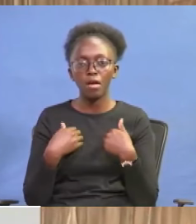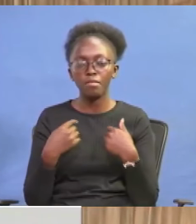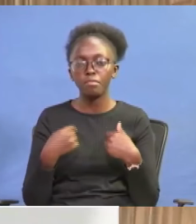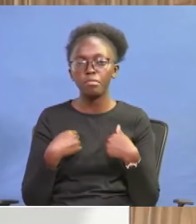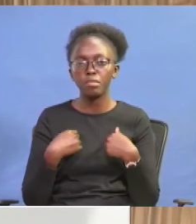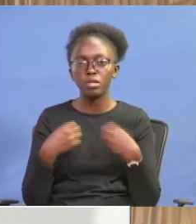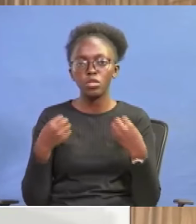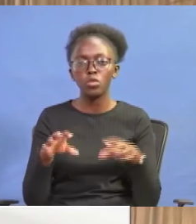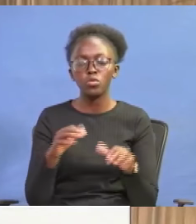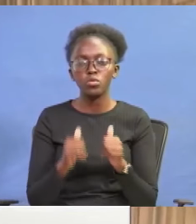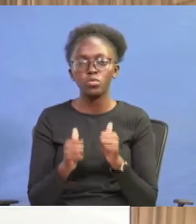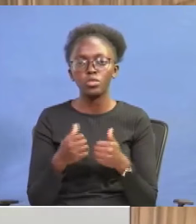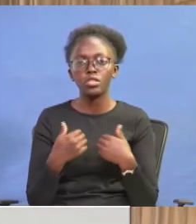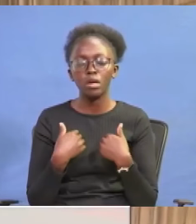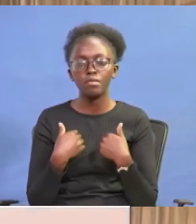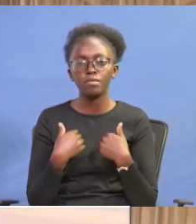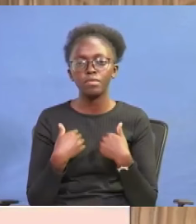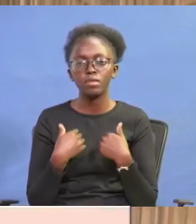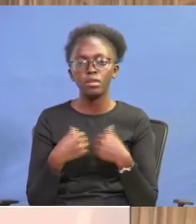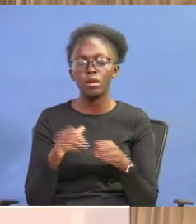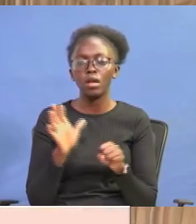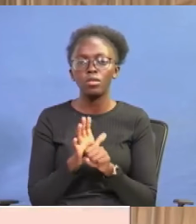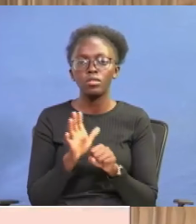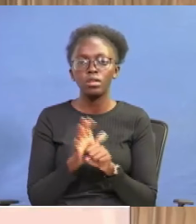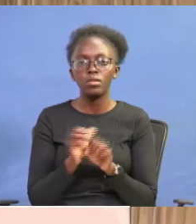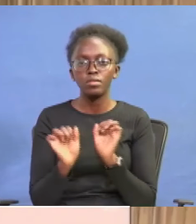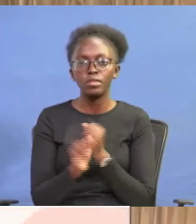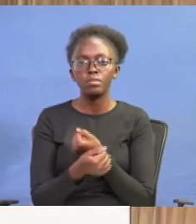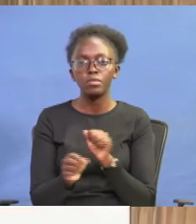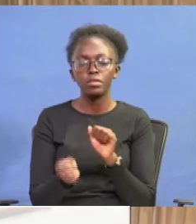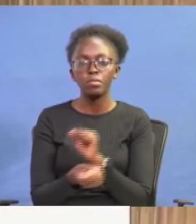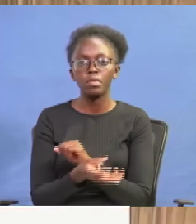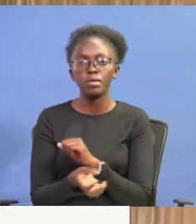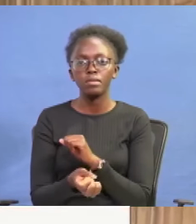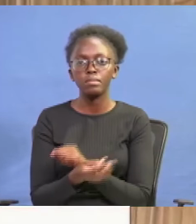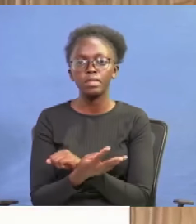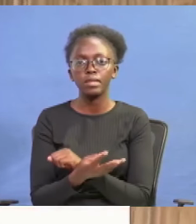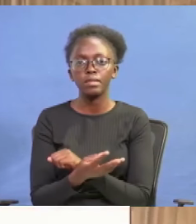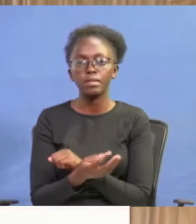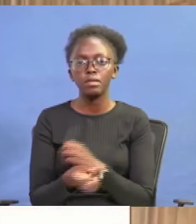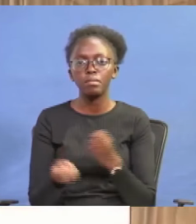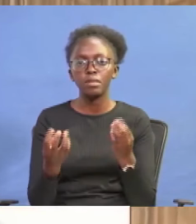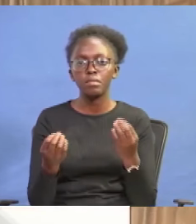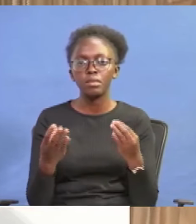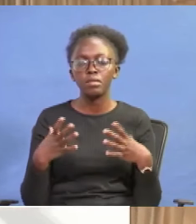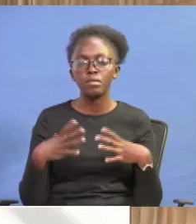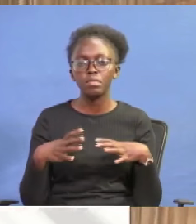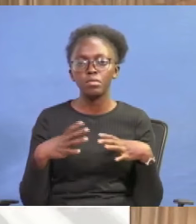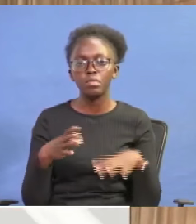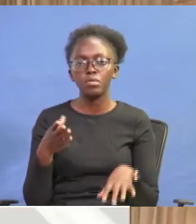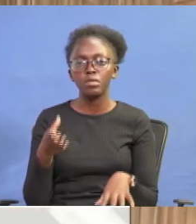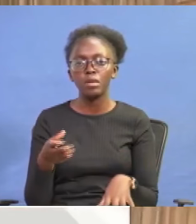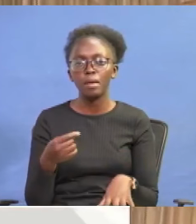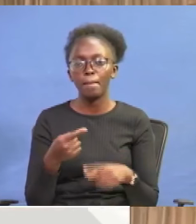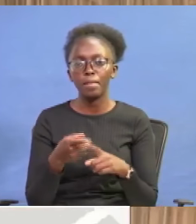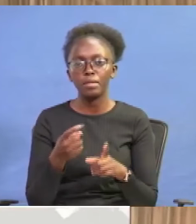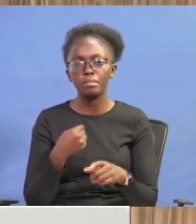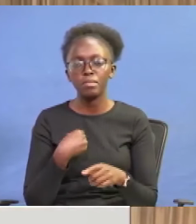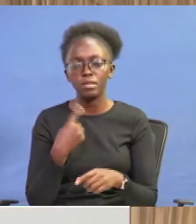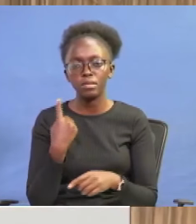nimepata ni nyingi mno, siwezi nikaongea kwa jumla kwa sababu tuko wengi, lakini mimi kama mtu